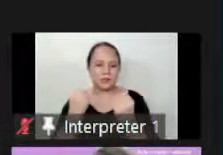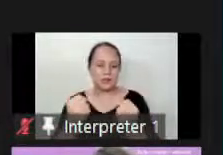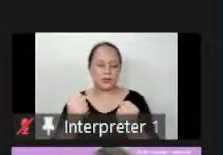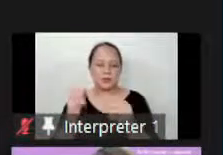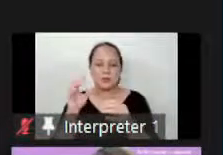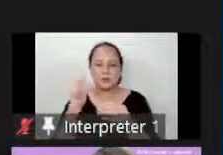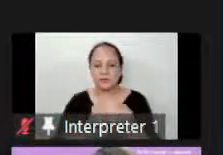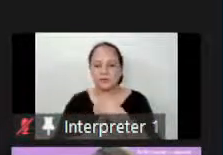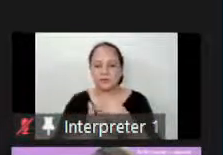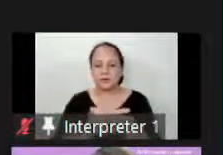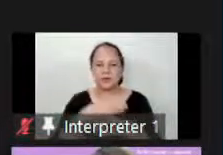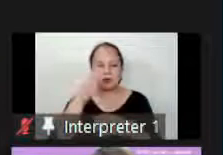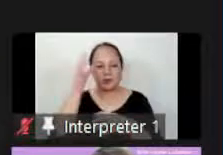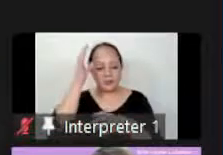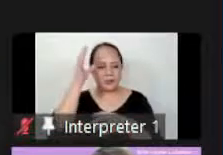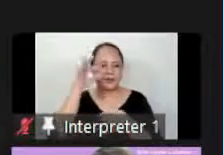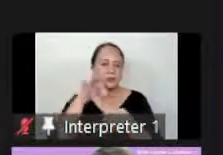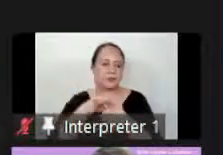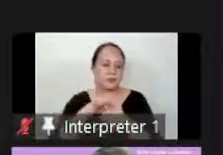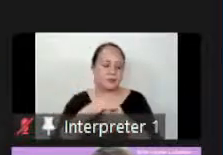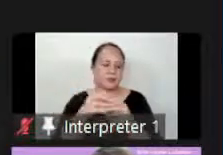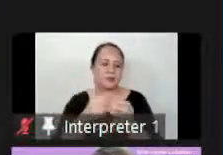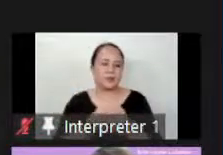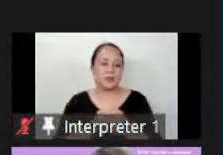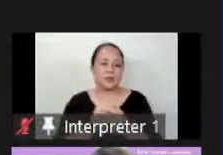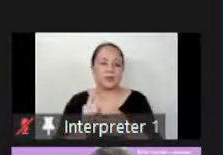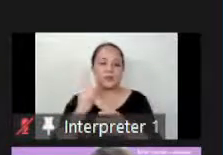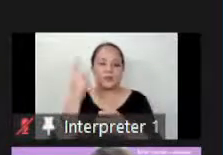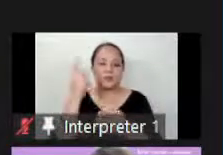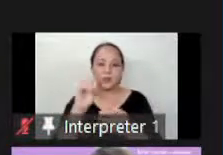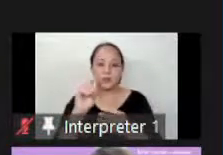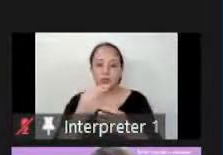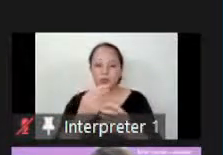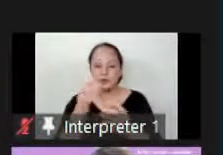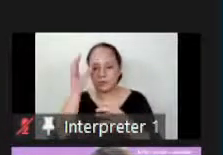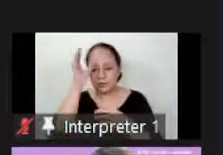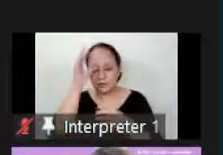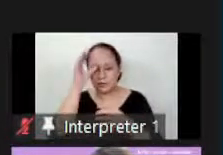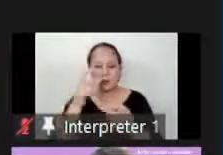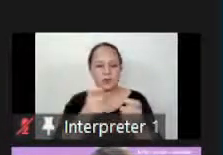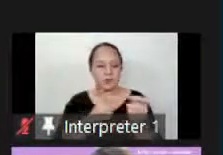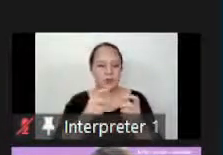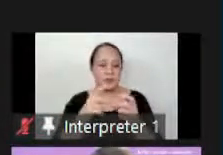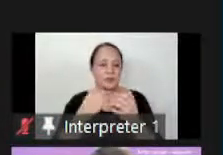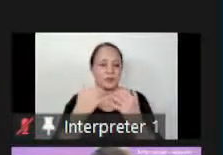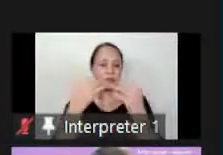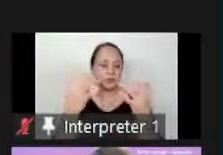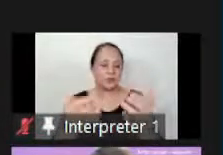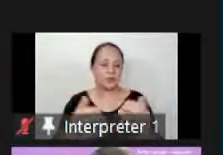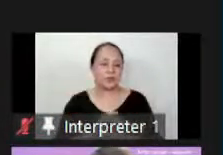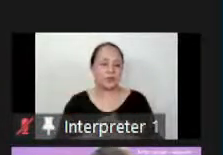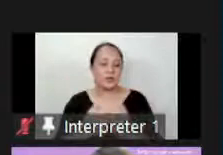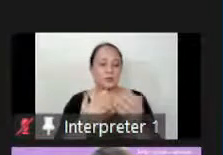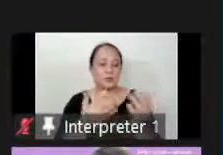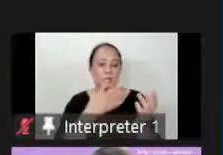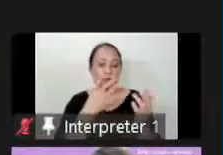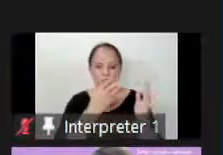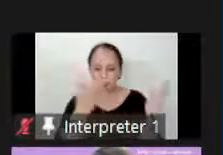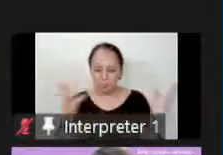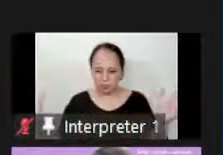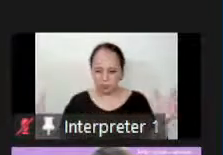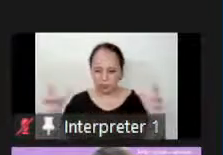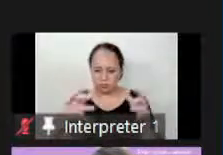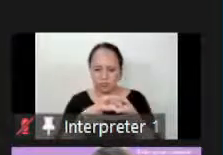our country's cancer control program. The first DOH Cancer Control Stakeholder Summit has brought us